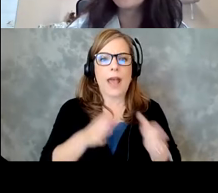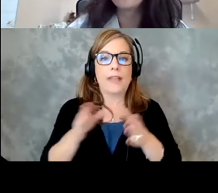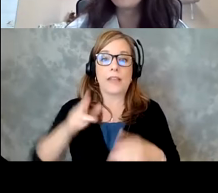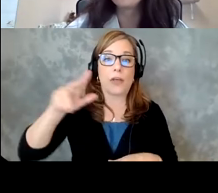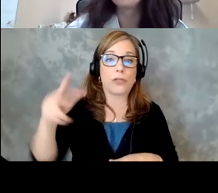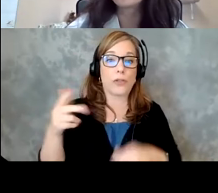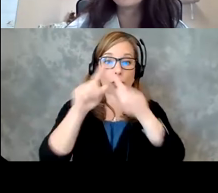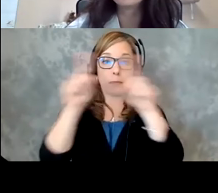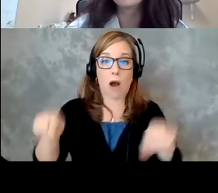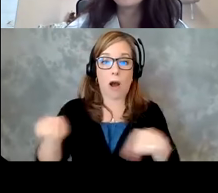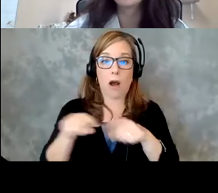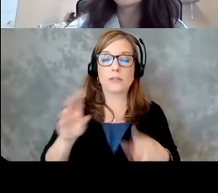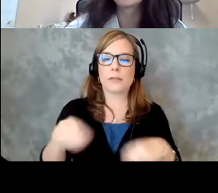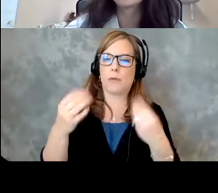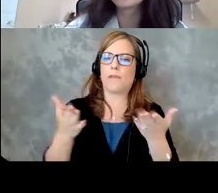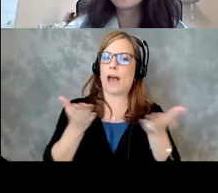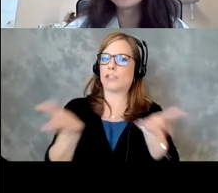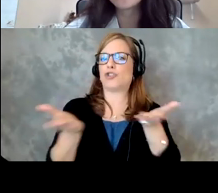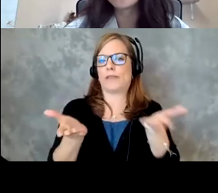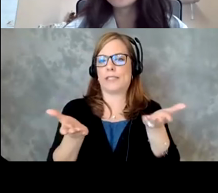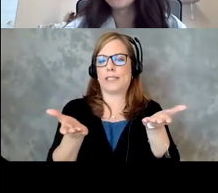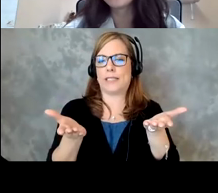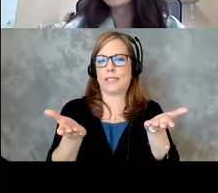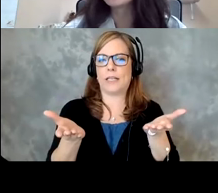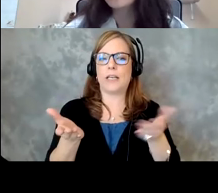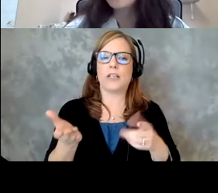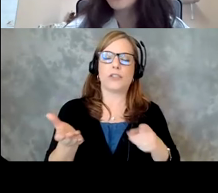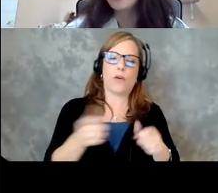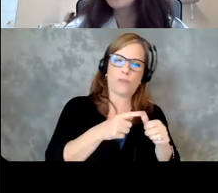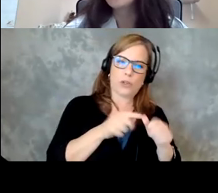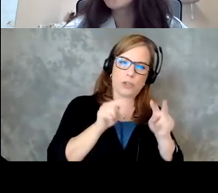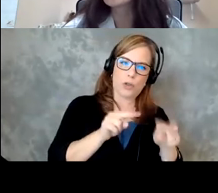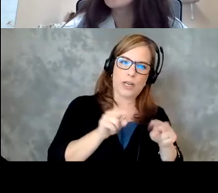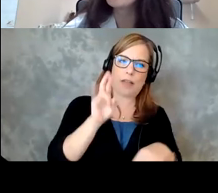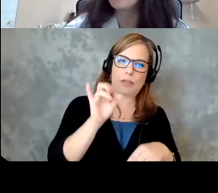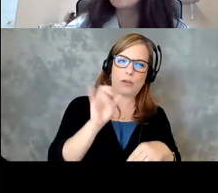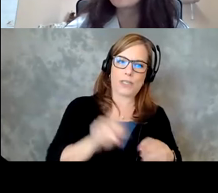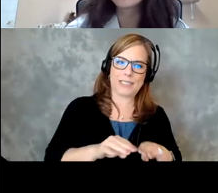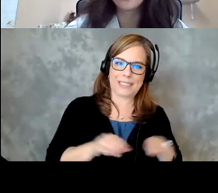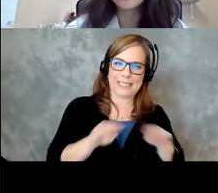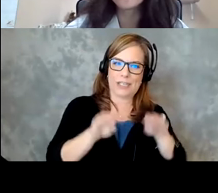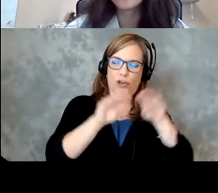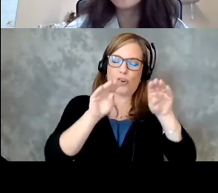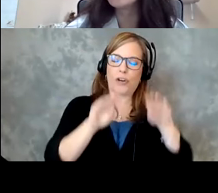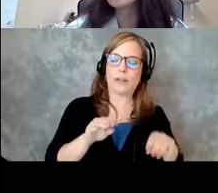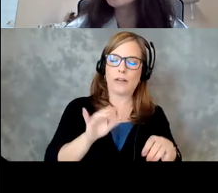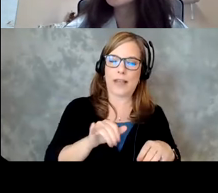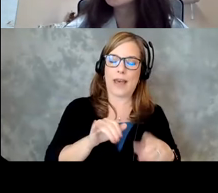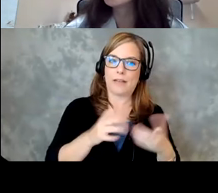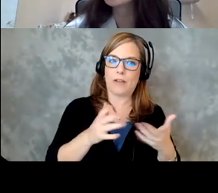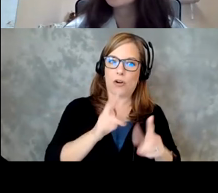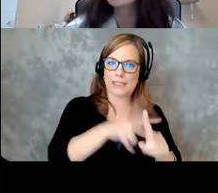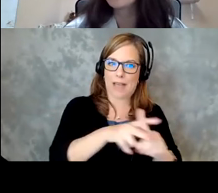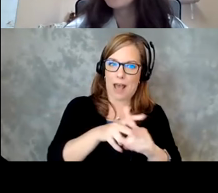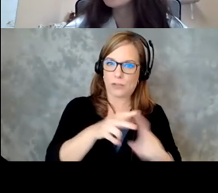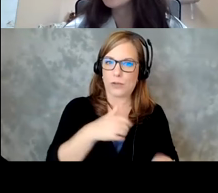is based on the risk tiers that are assigned to the members, the plans would then offer supports and intervention